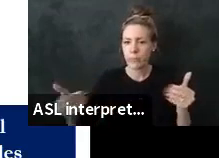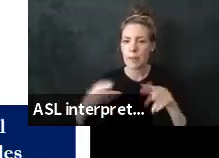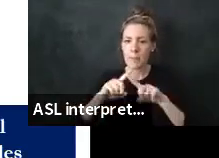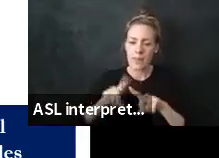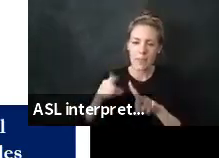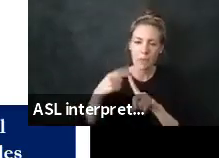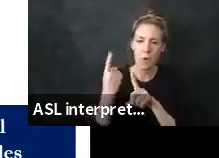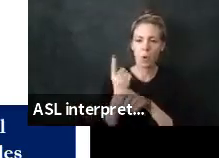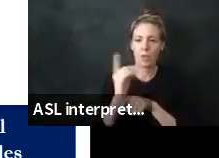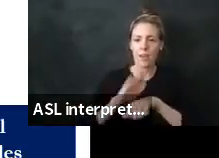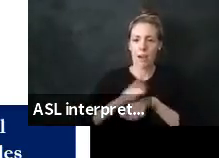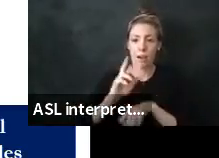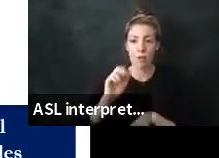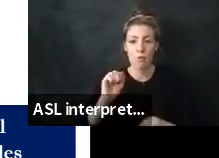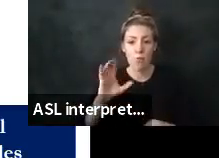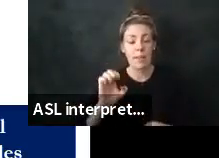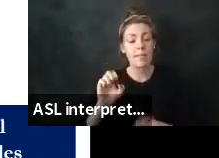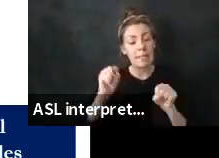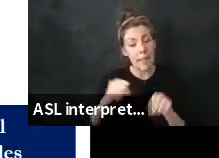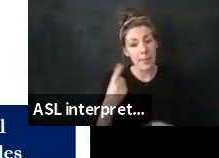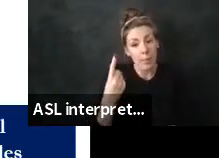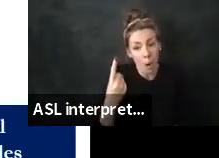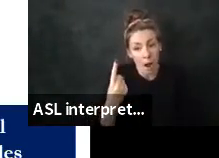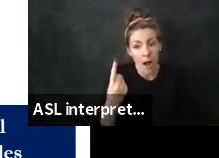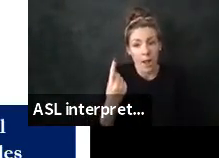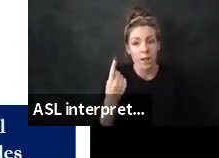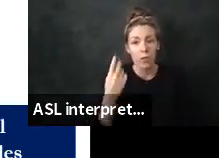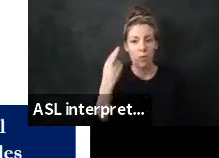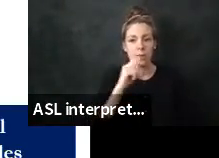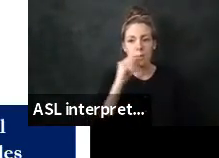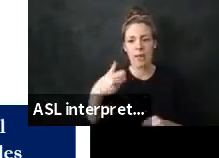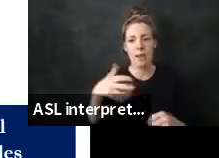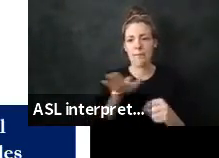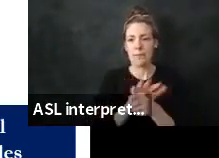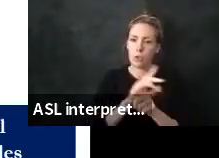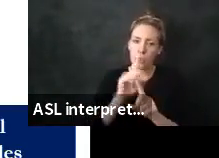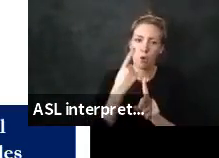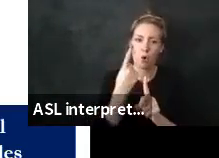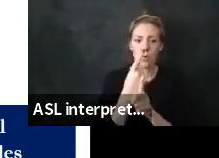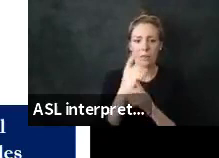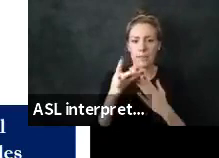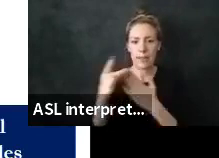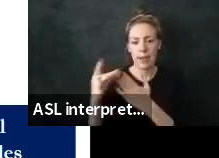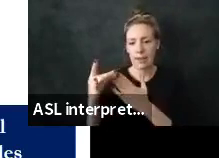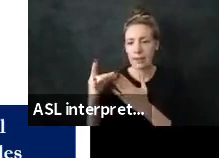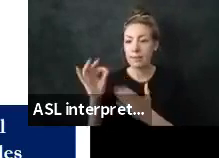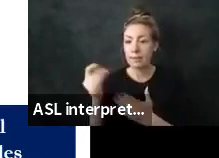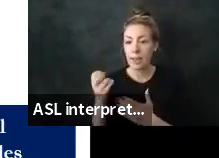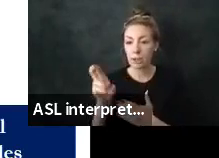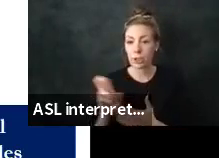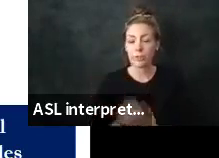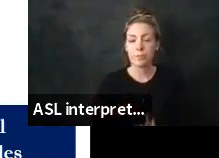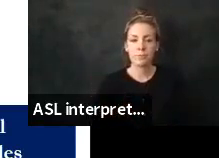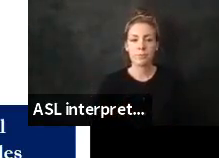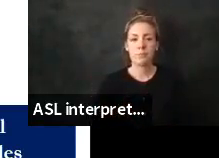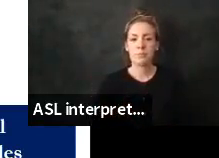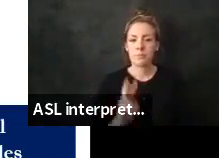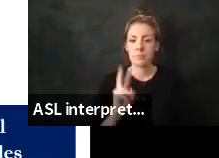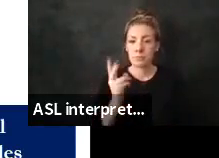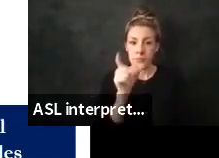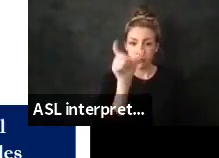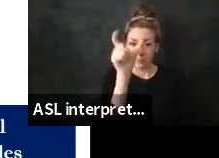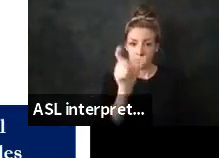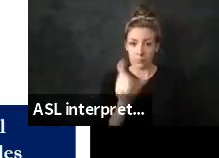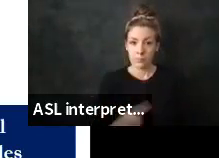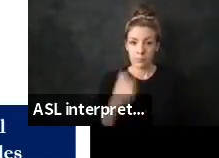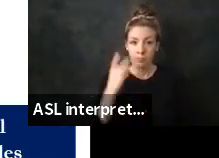on race. That can be one of the factors, but not the sole factor or the only guiding factor. The second column is the